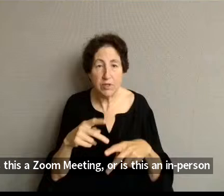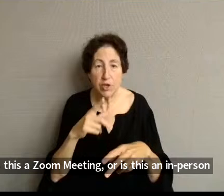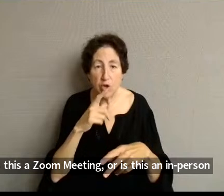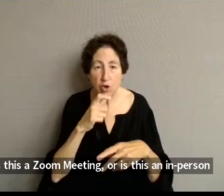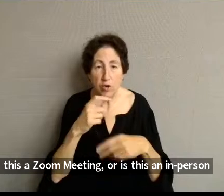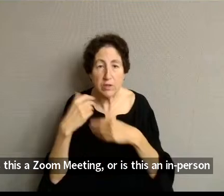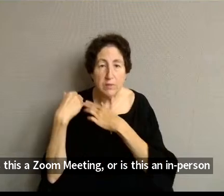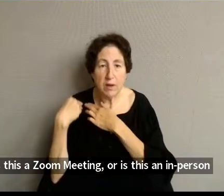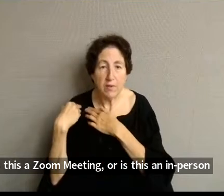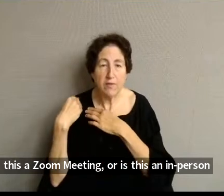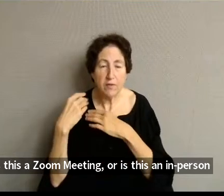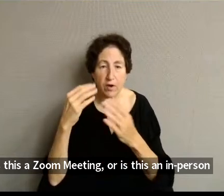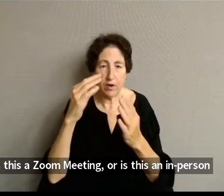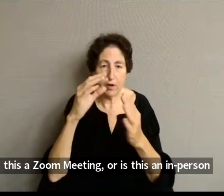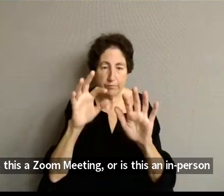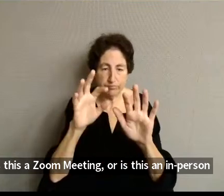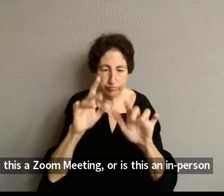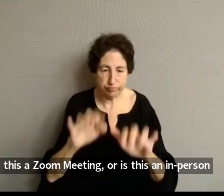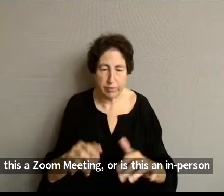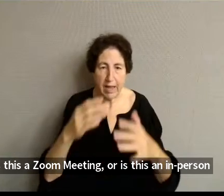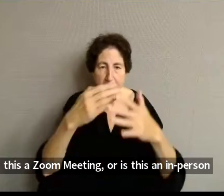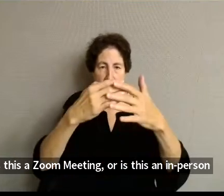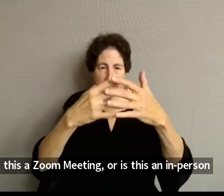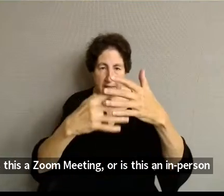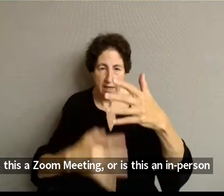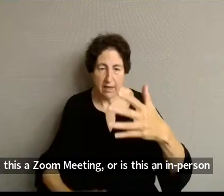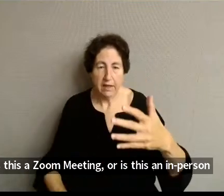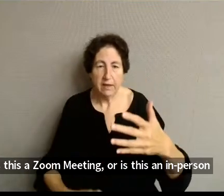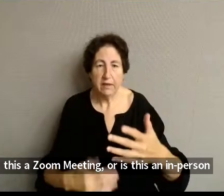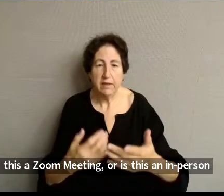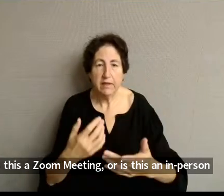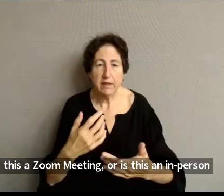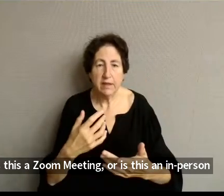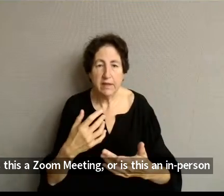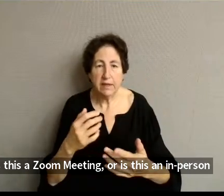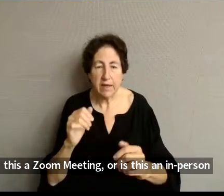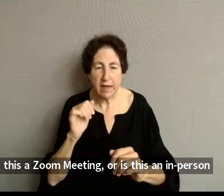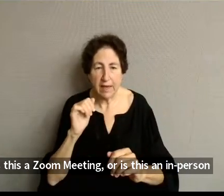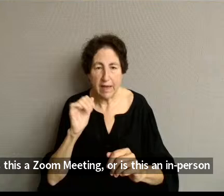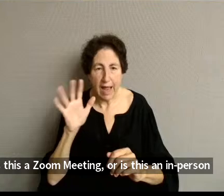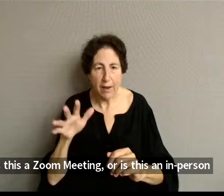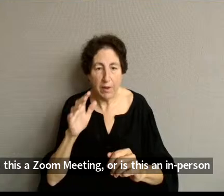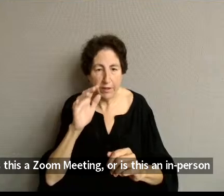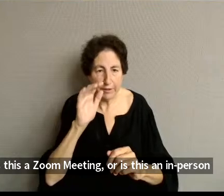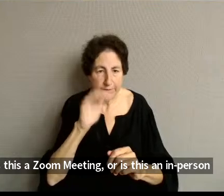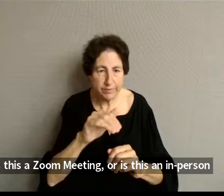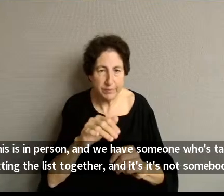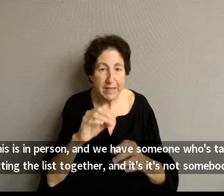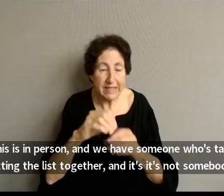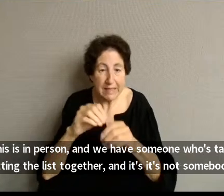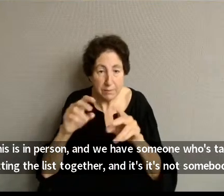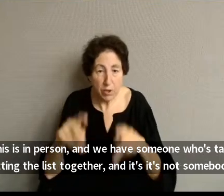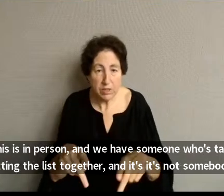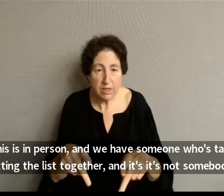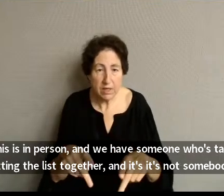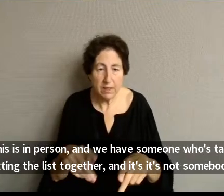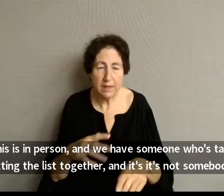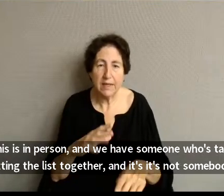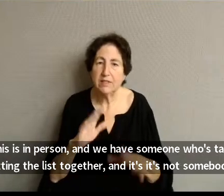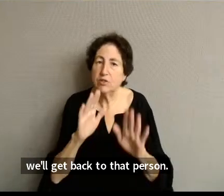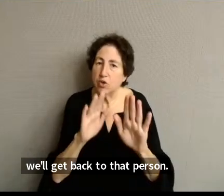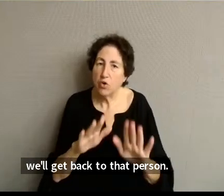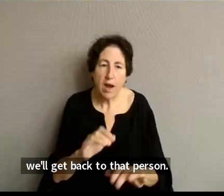putting the list together, and it's not somebody, anyway, we'll get back to that person. But it is in person, and it's just a great